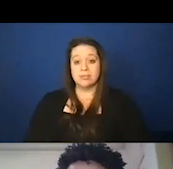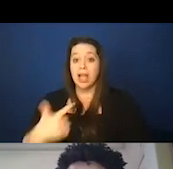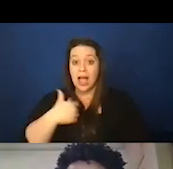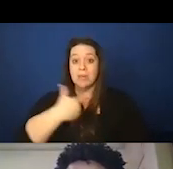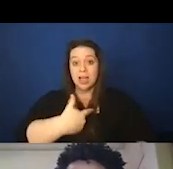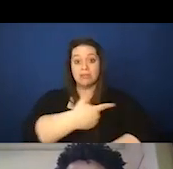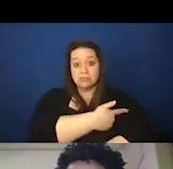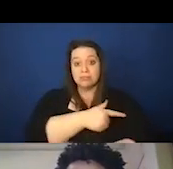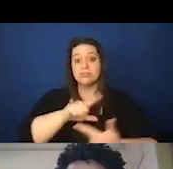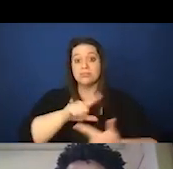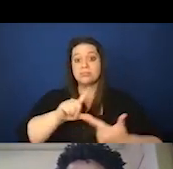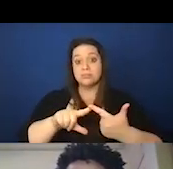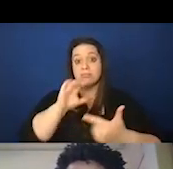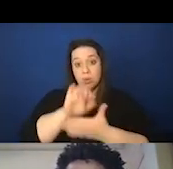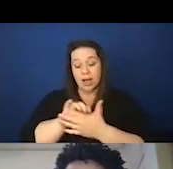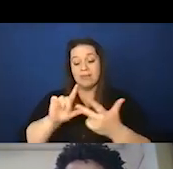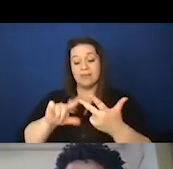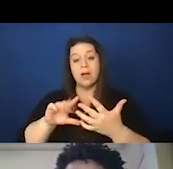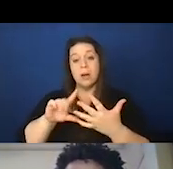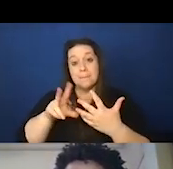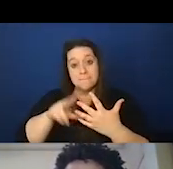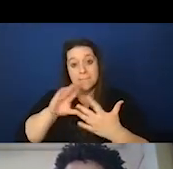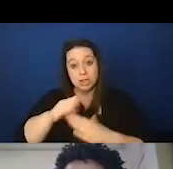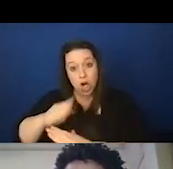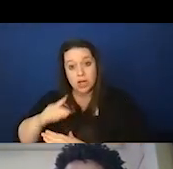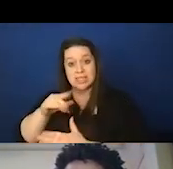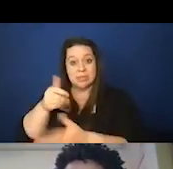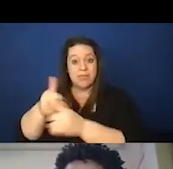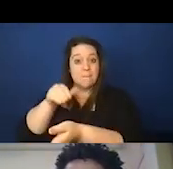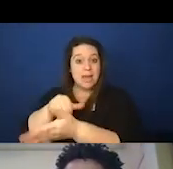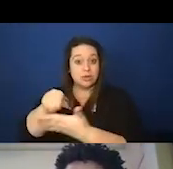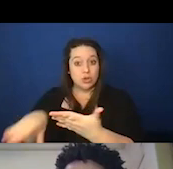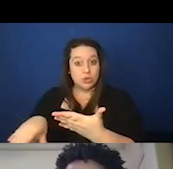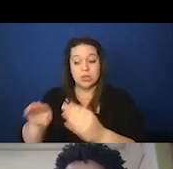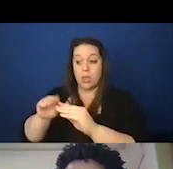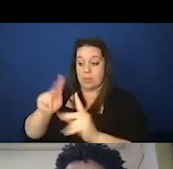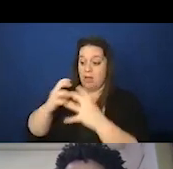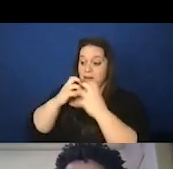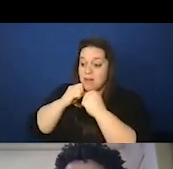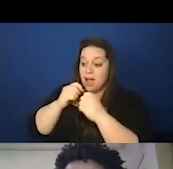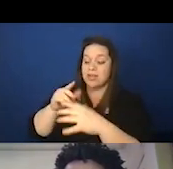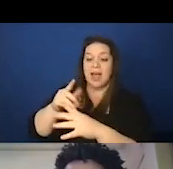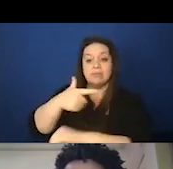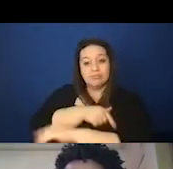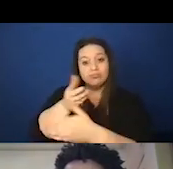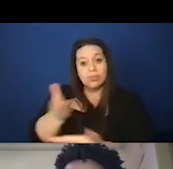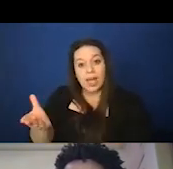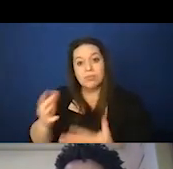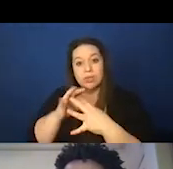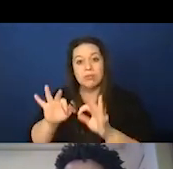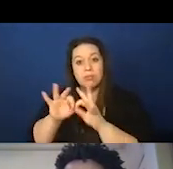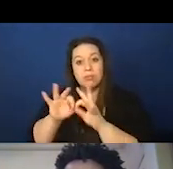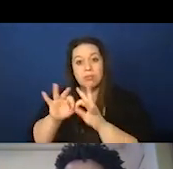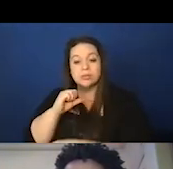my daughters are medical students. They were in front, they got it. So I gave it to the people I love because I knew how that important it was. And we did you